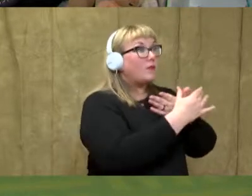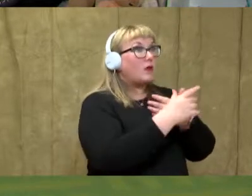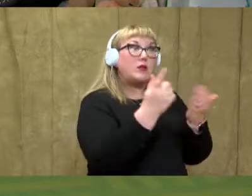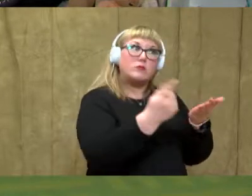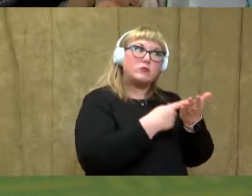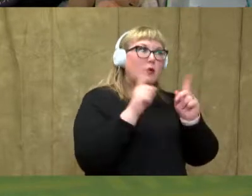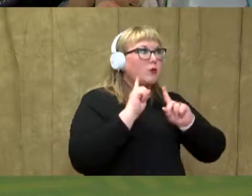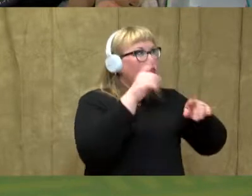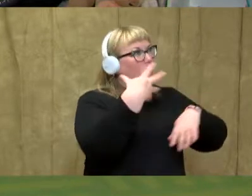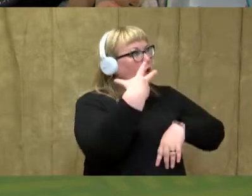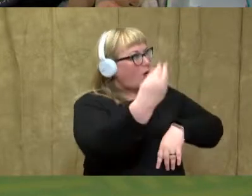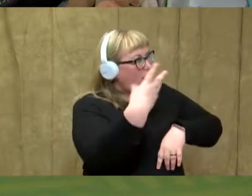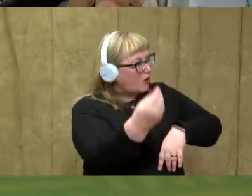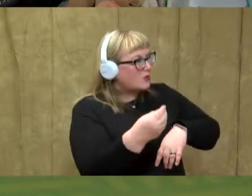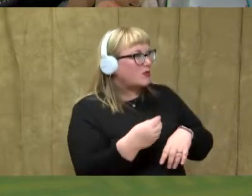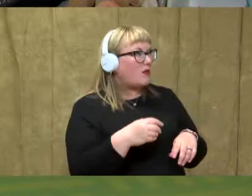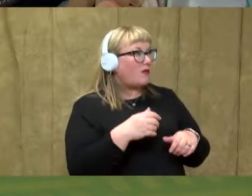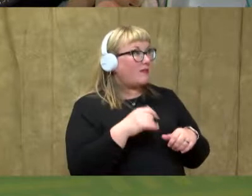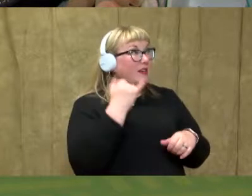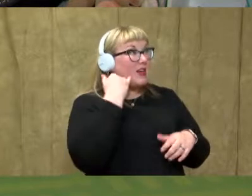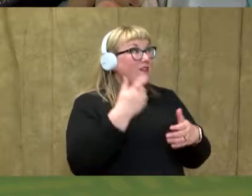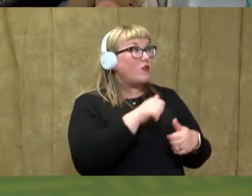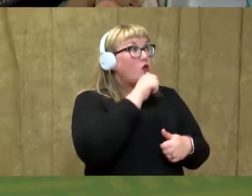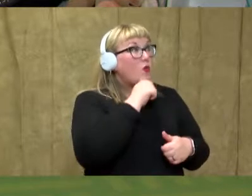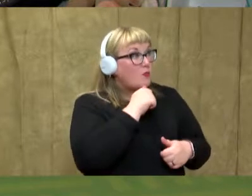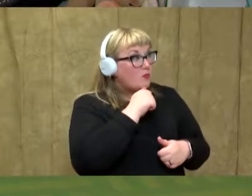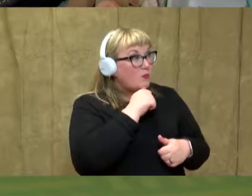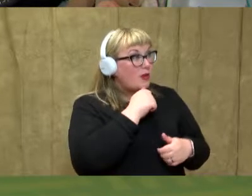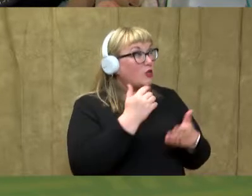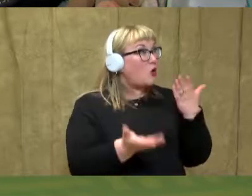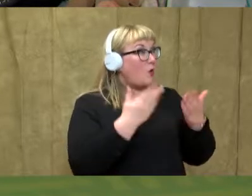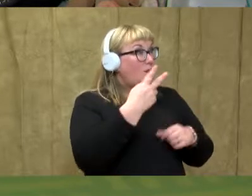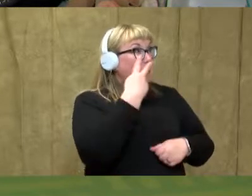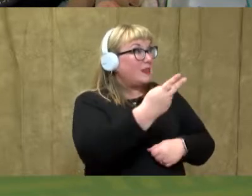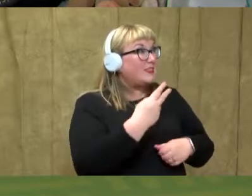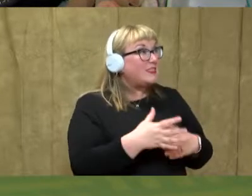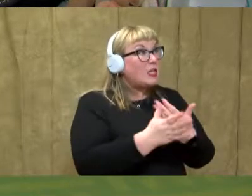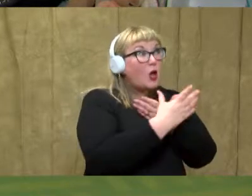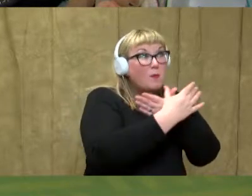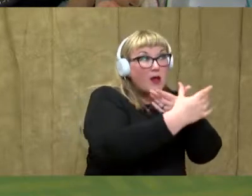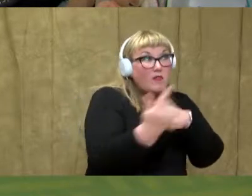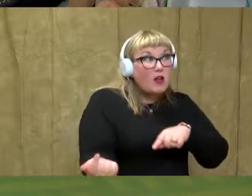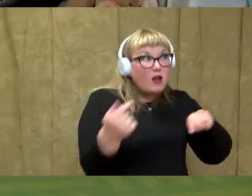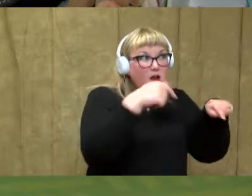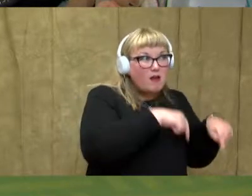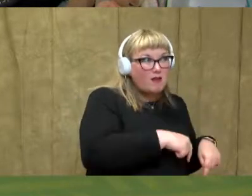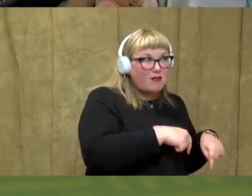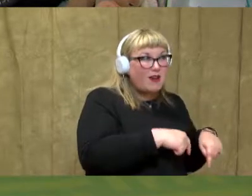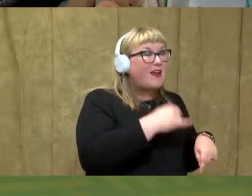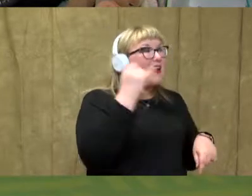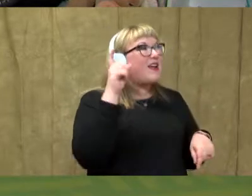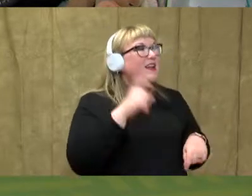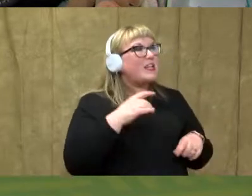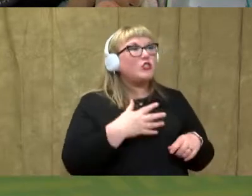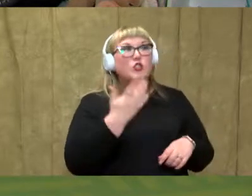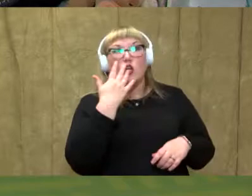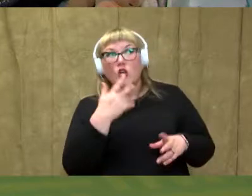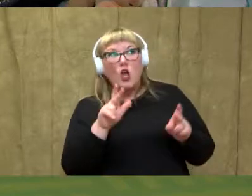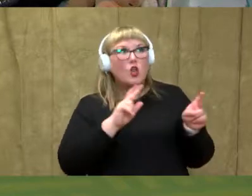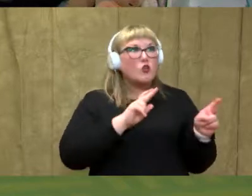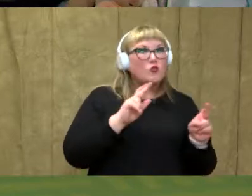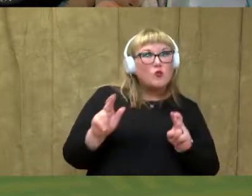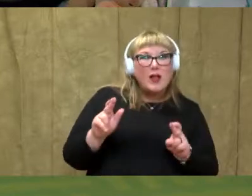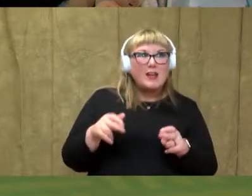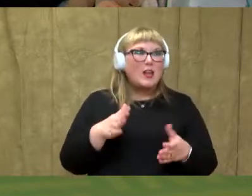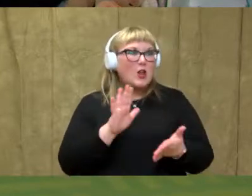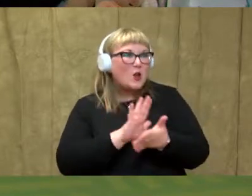door. And if you're patient, you may see a butterfly come by. So boys and girls, I need you to get your crayons ready and your